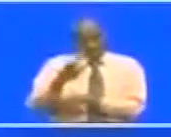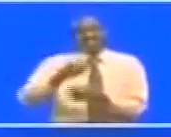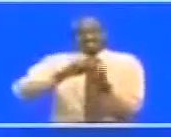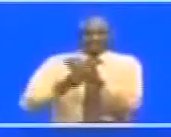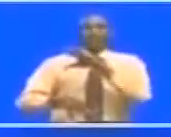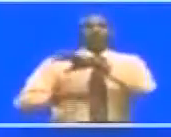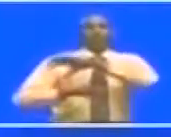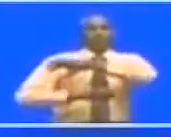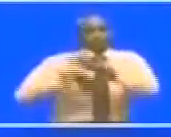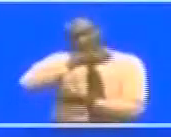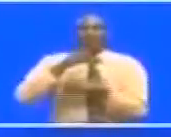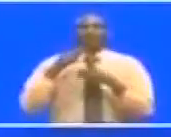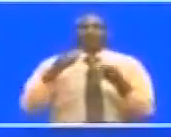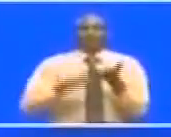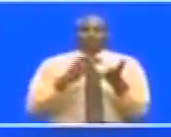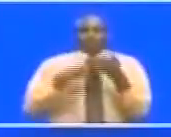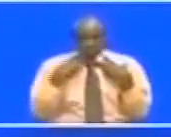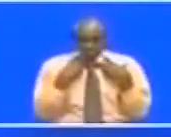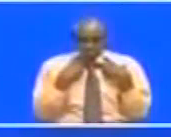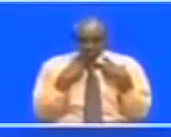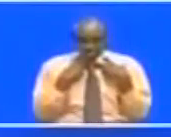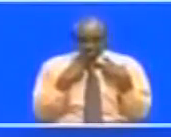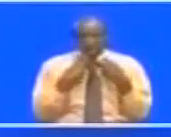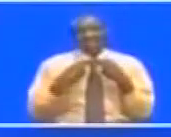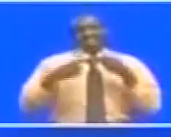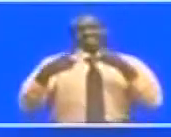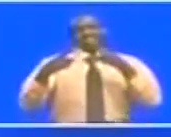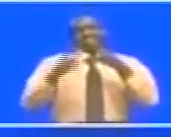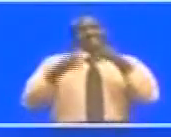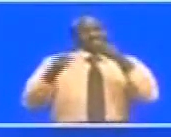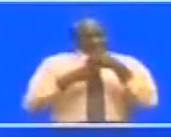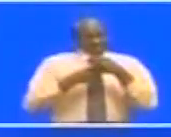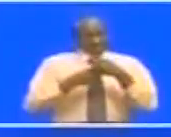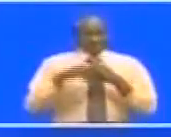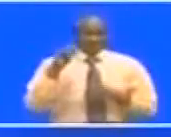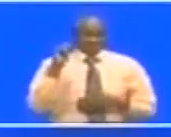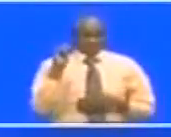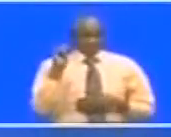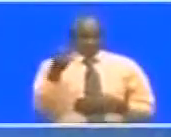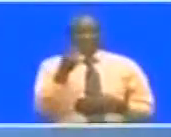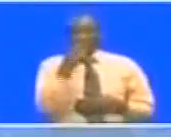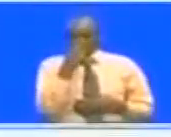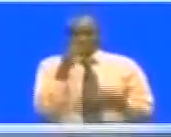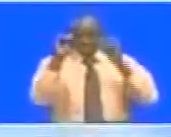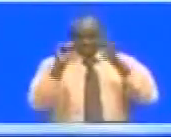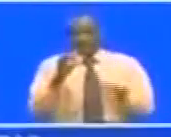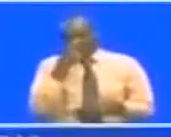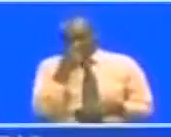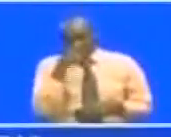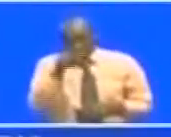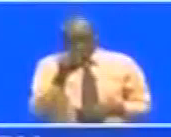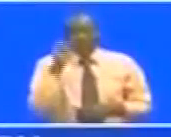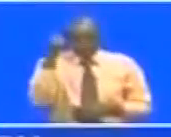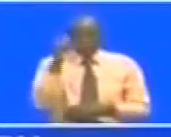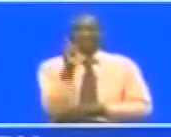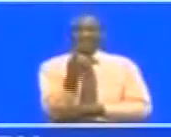CCM. Mwaka 56 mapema Mwalimu Nyerere rais wetu wa